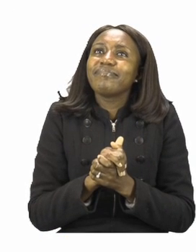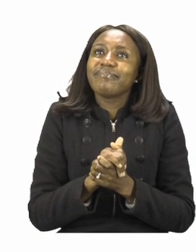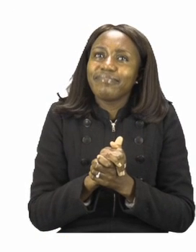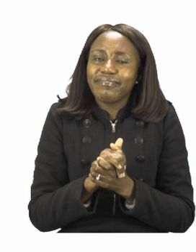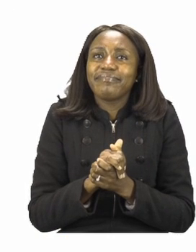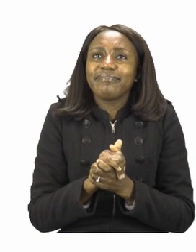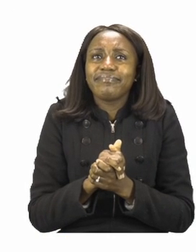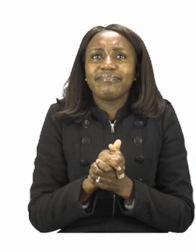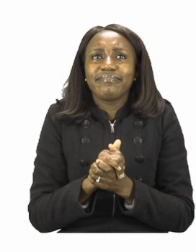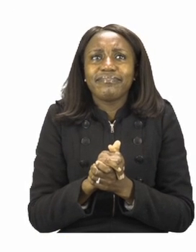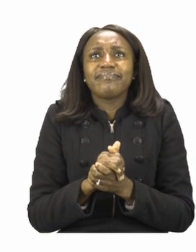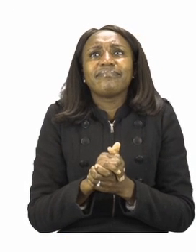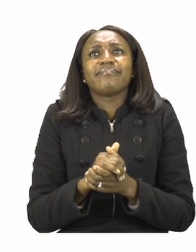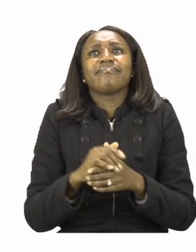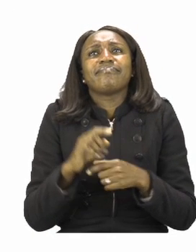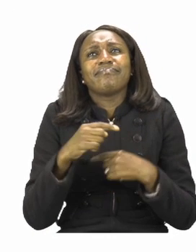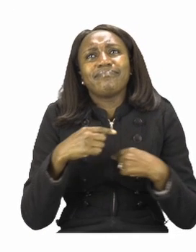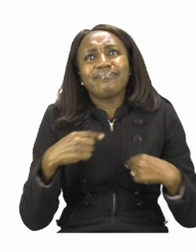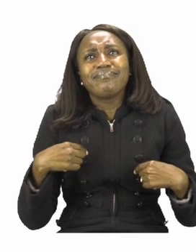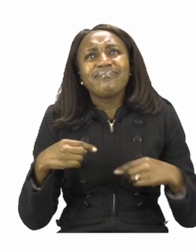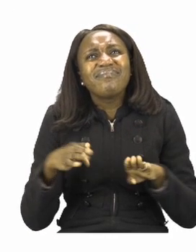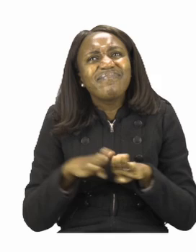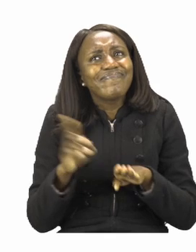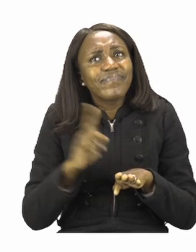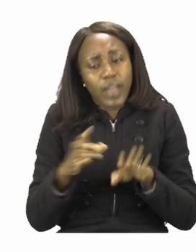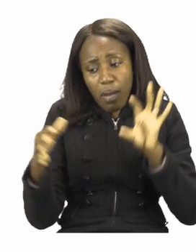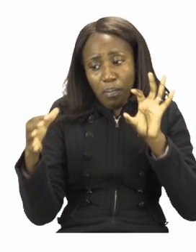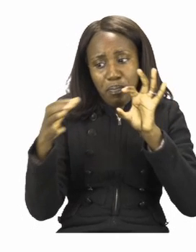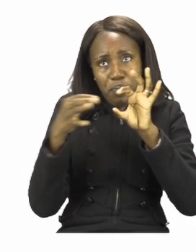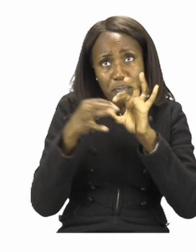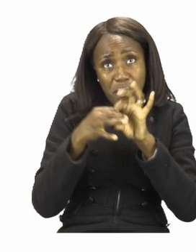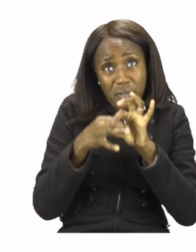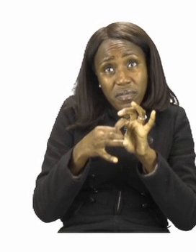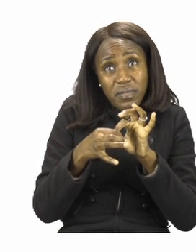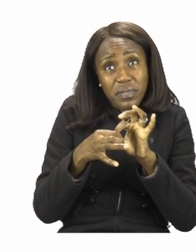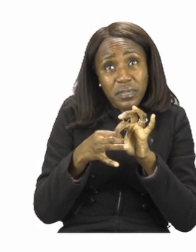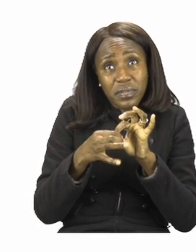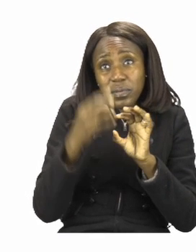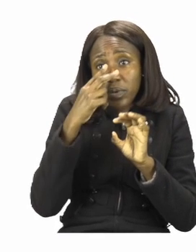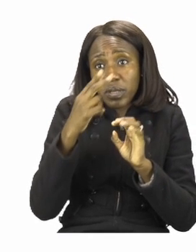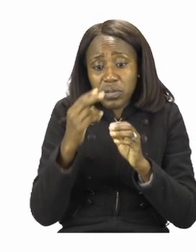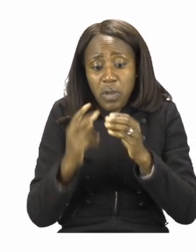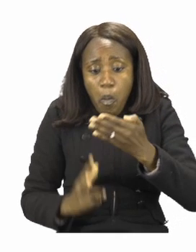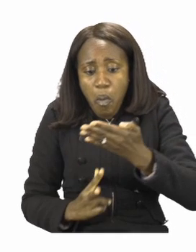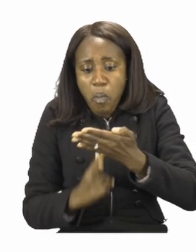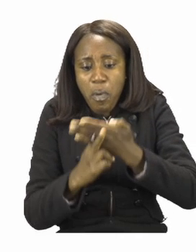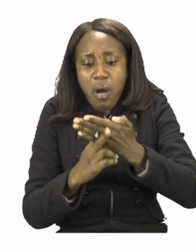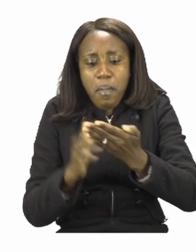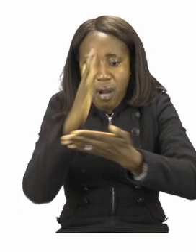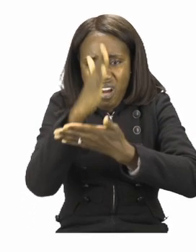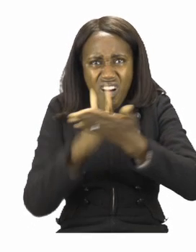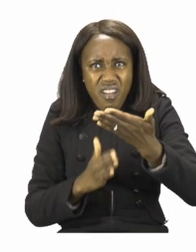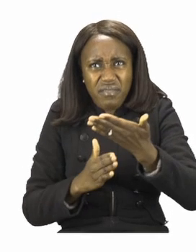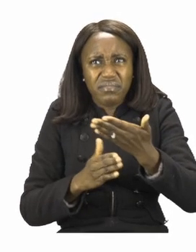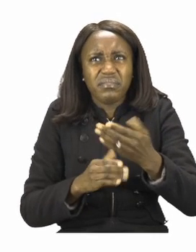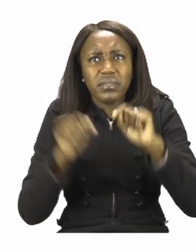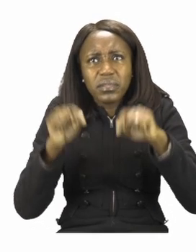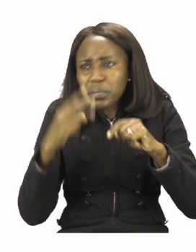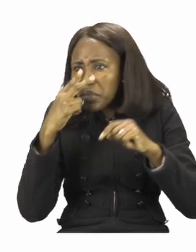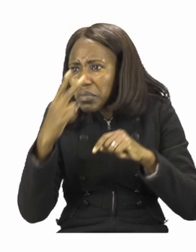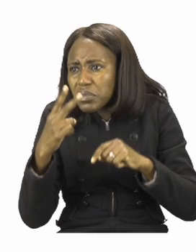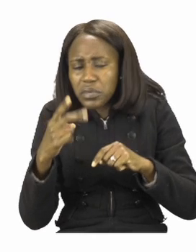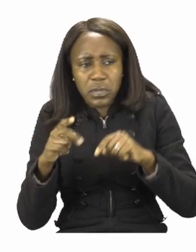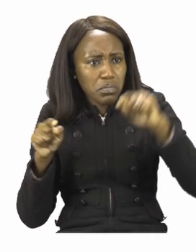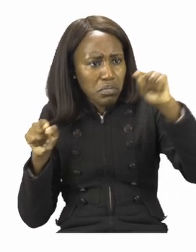5, we are going to be connecting our transport parts. Now it's going to be our job to